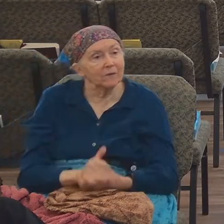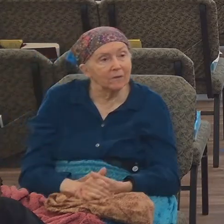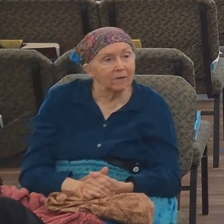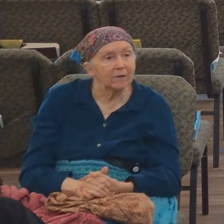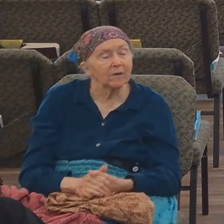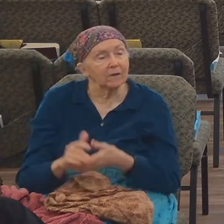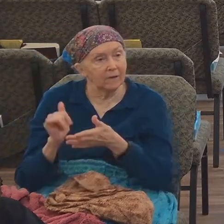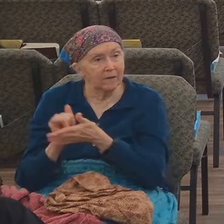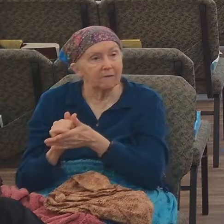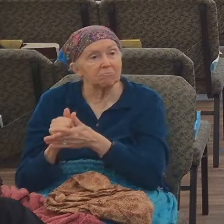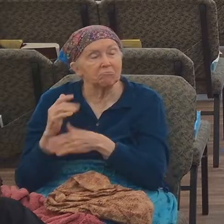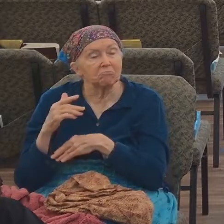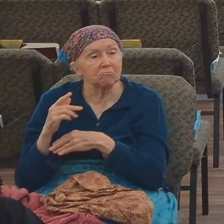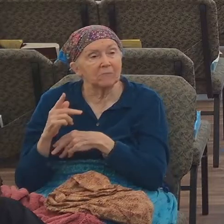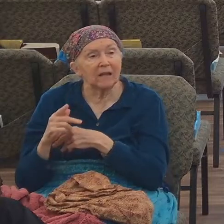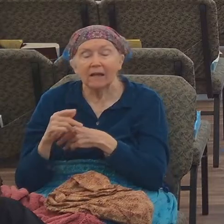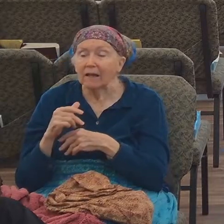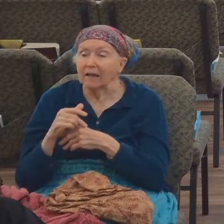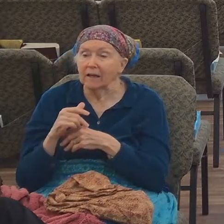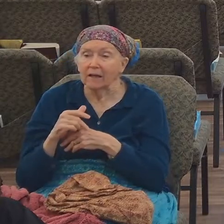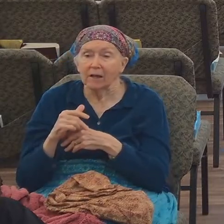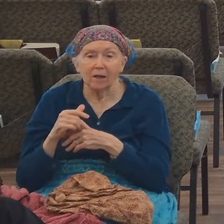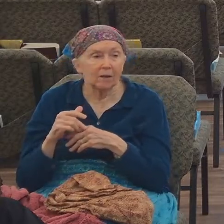Yeah. Not